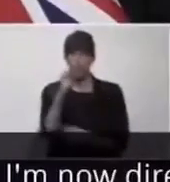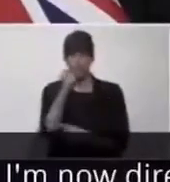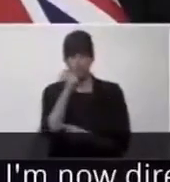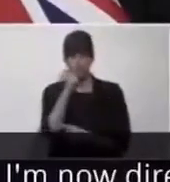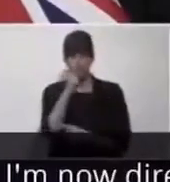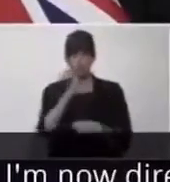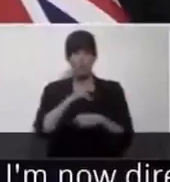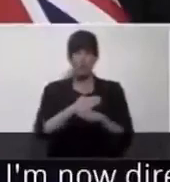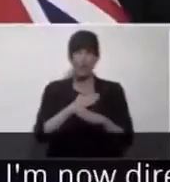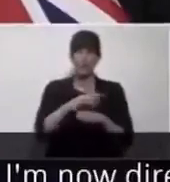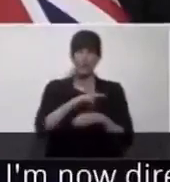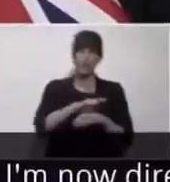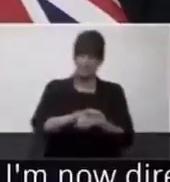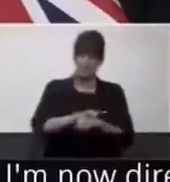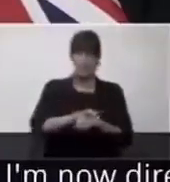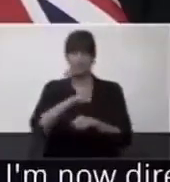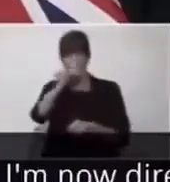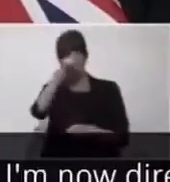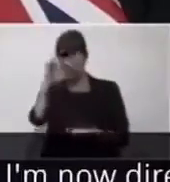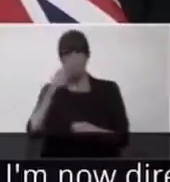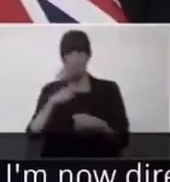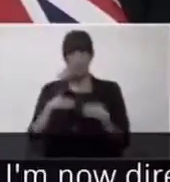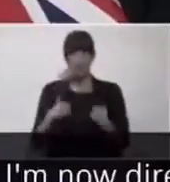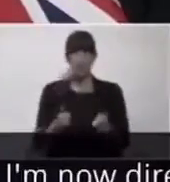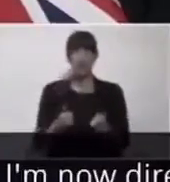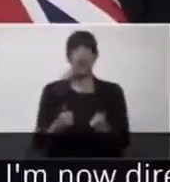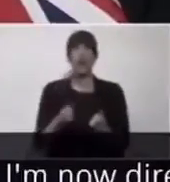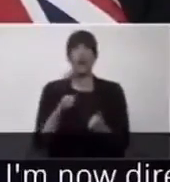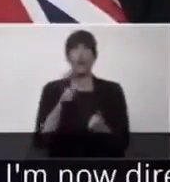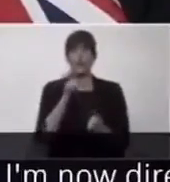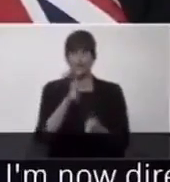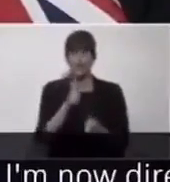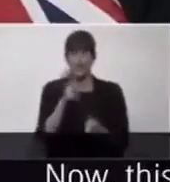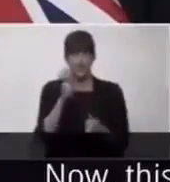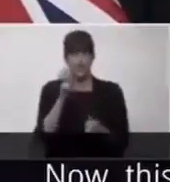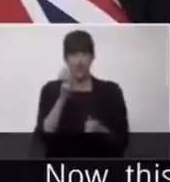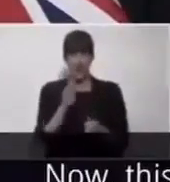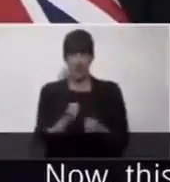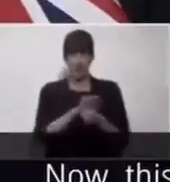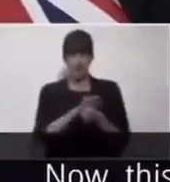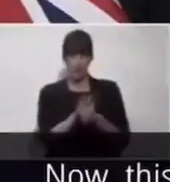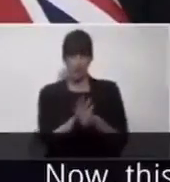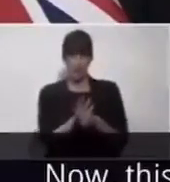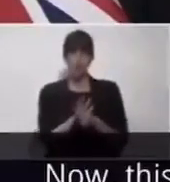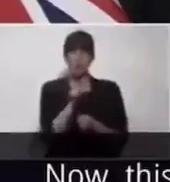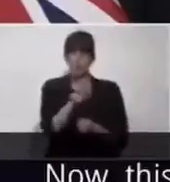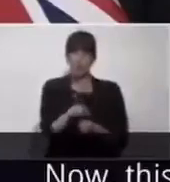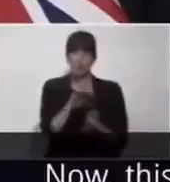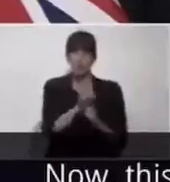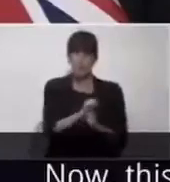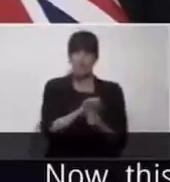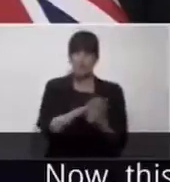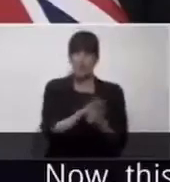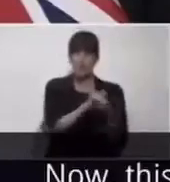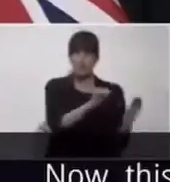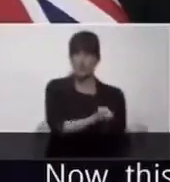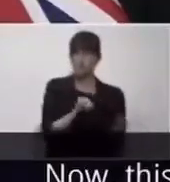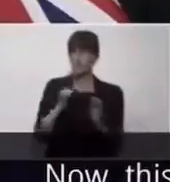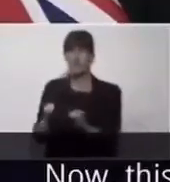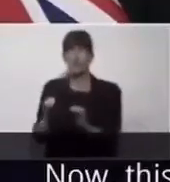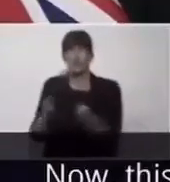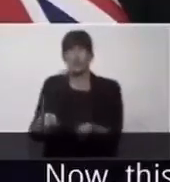confirm cases are to be managed in a quarantine facility now this is different to how positive cases were